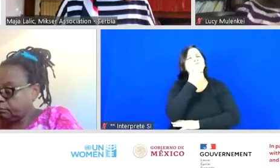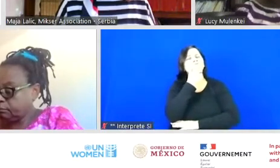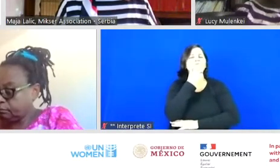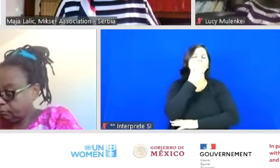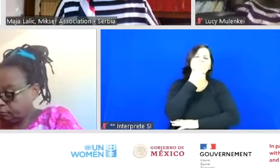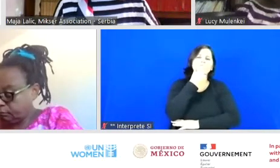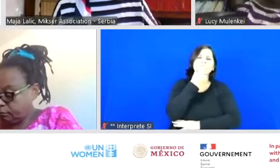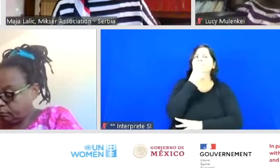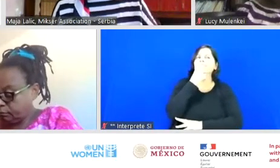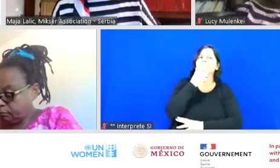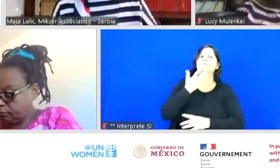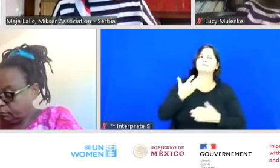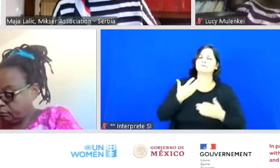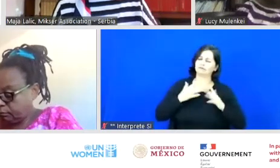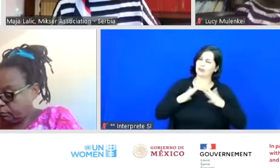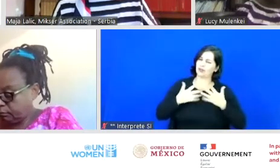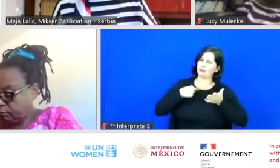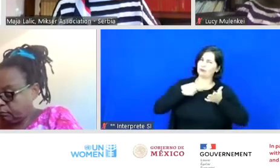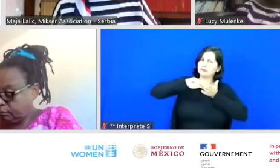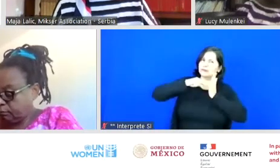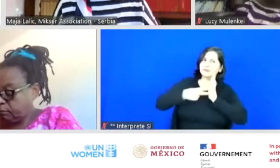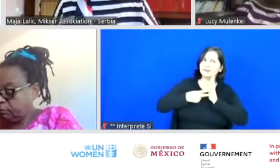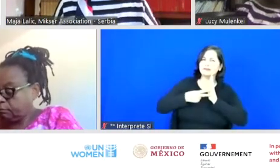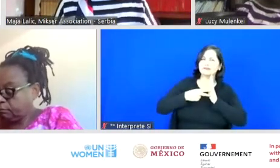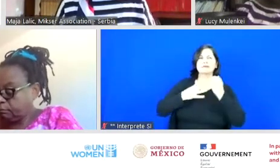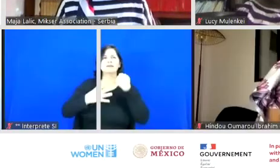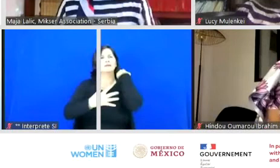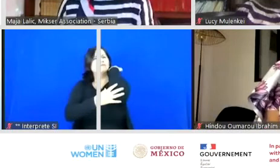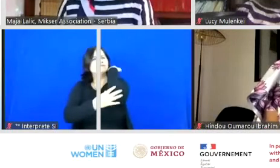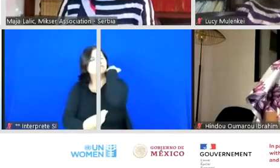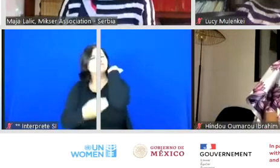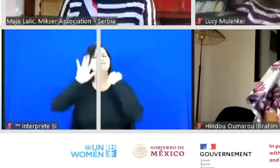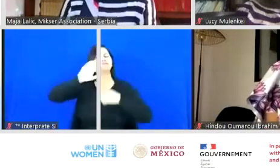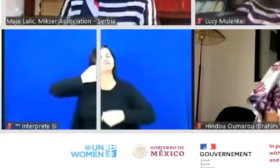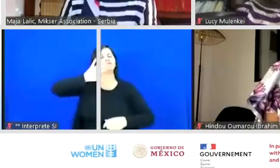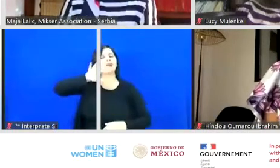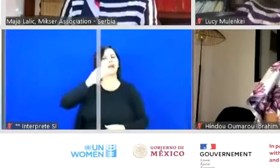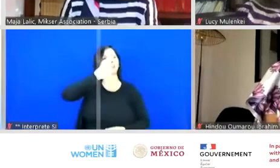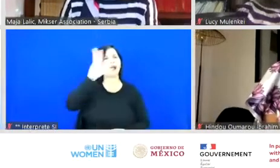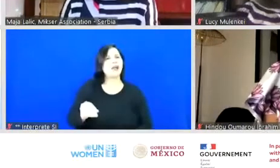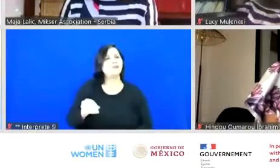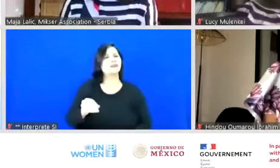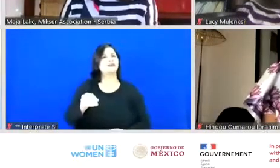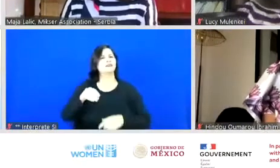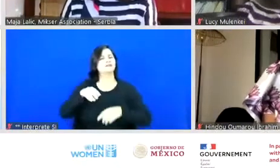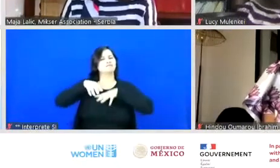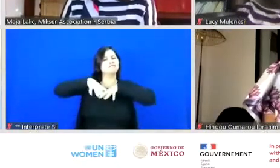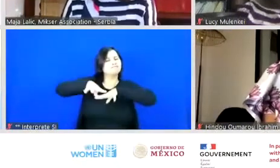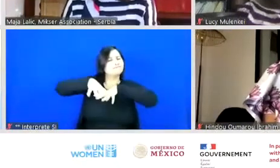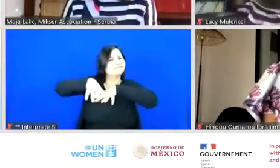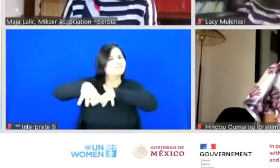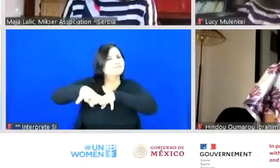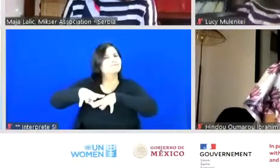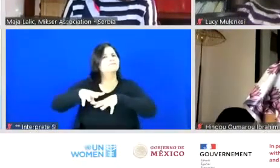world like this? You know, the intersectionality that plays a part when I think of my role, you know, in all of these